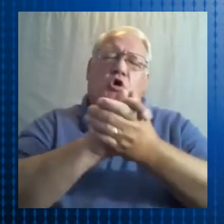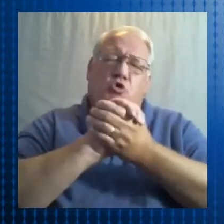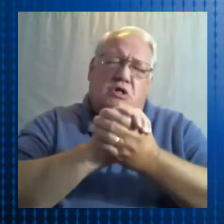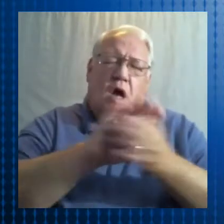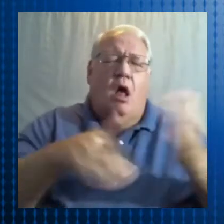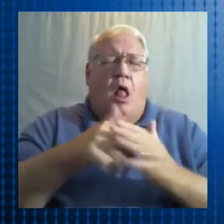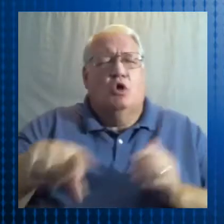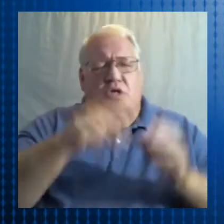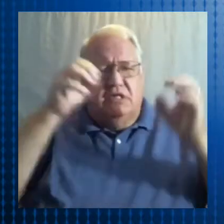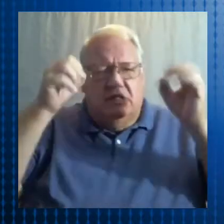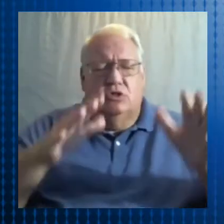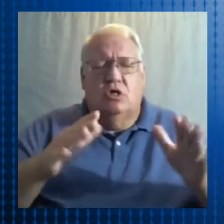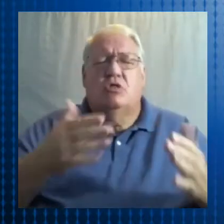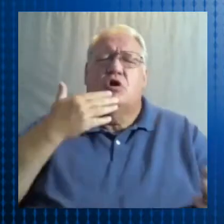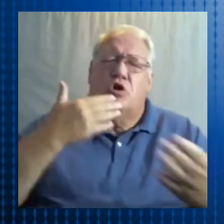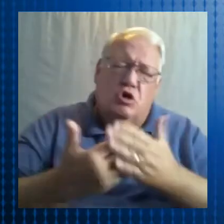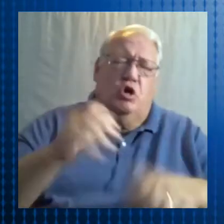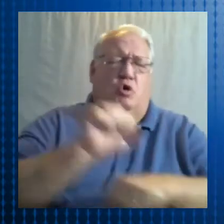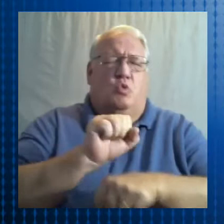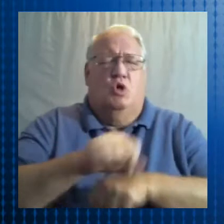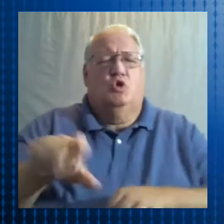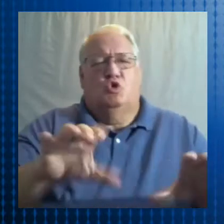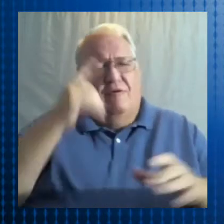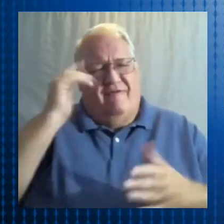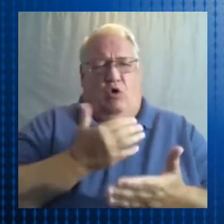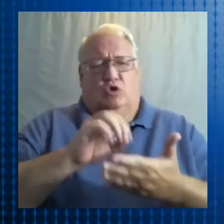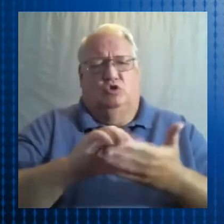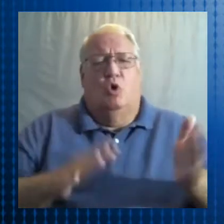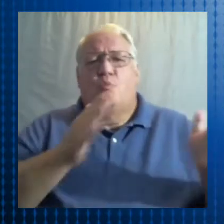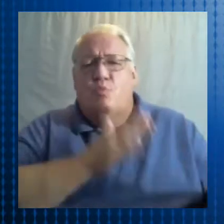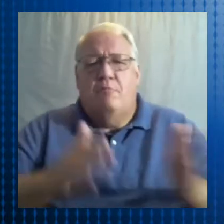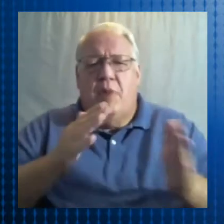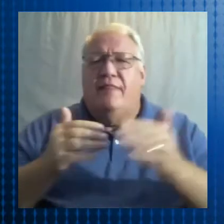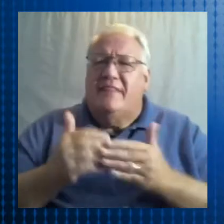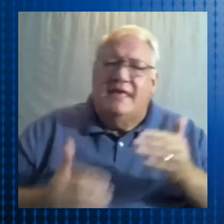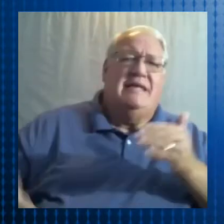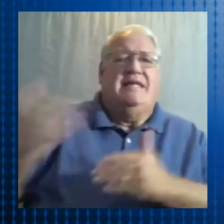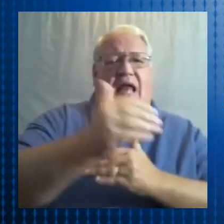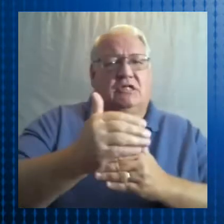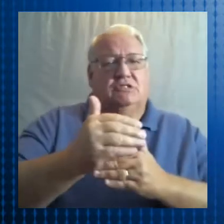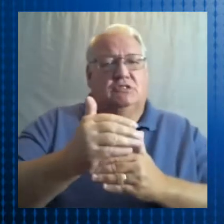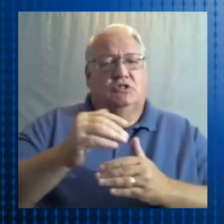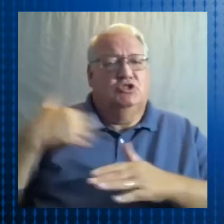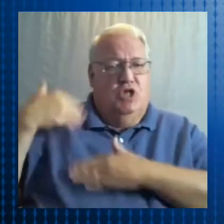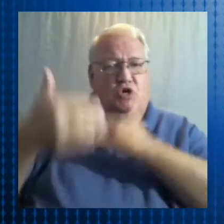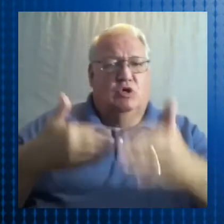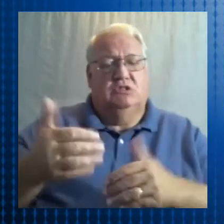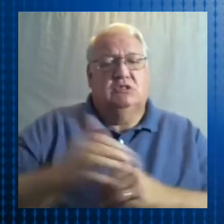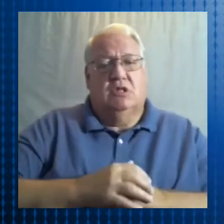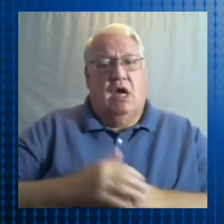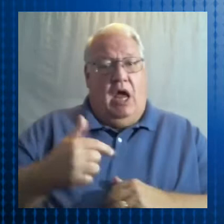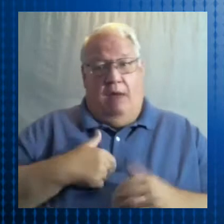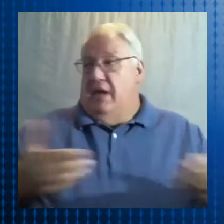educators for the good work that you have done for our scholars, preparing our next generation. I sit here as mayor today because of all the great